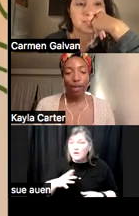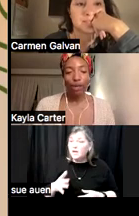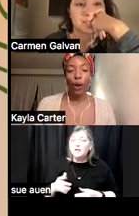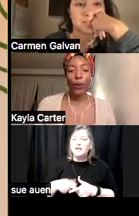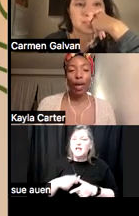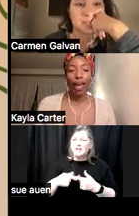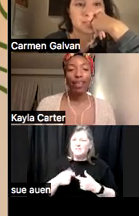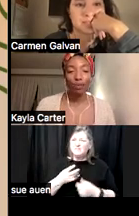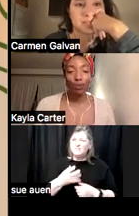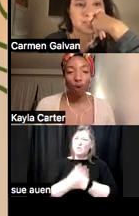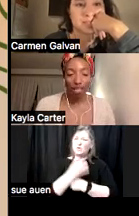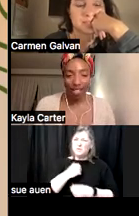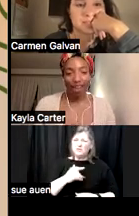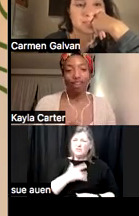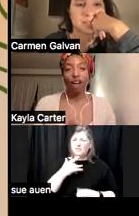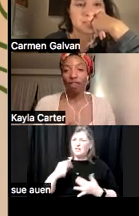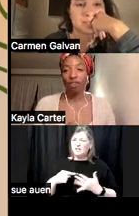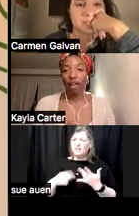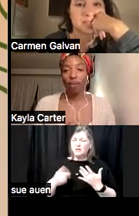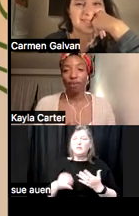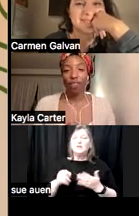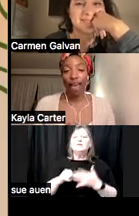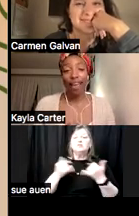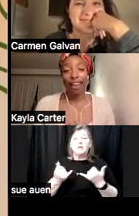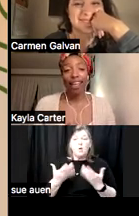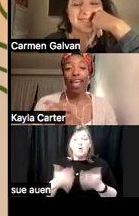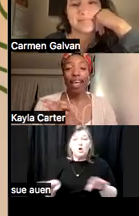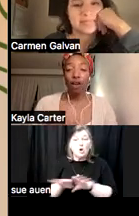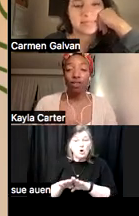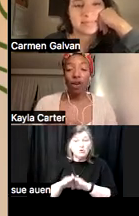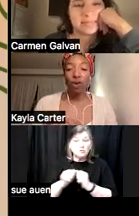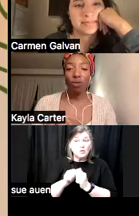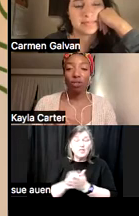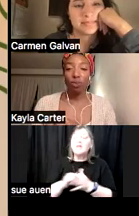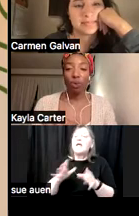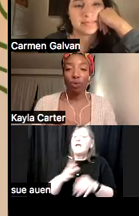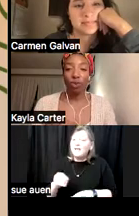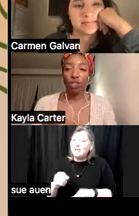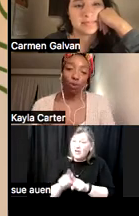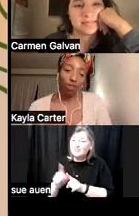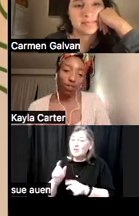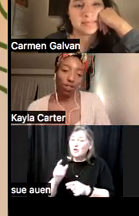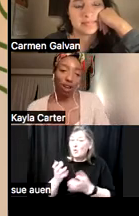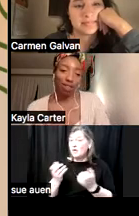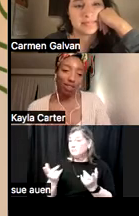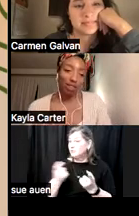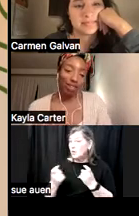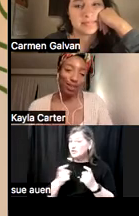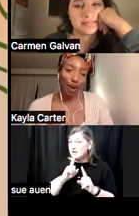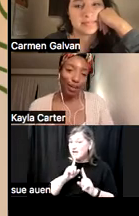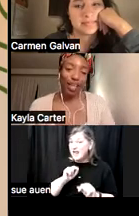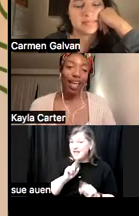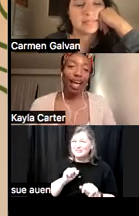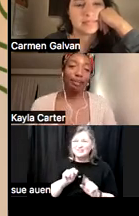in. So I wanted to end off with that. And also some room for some question and answers